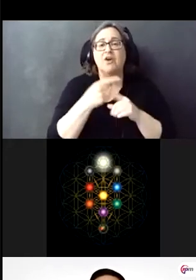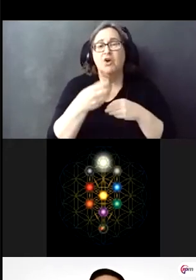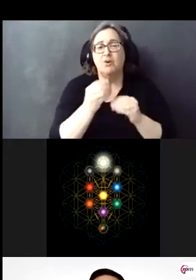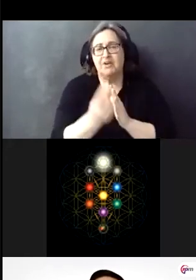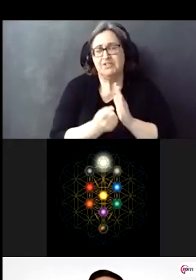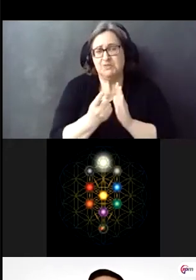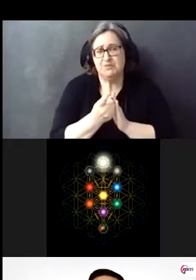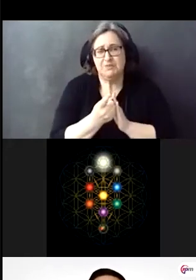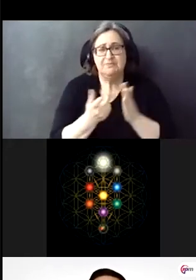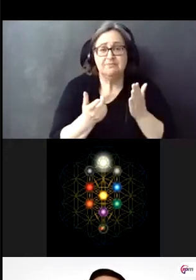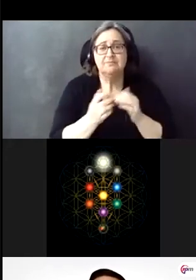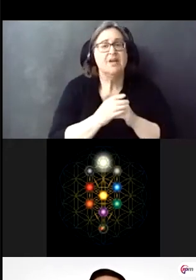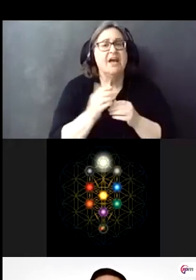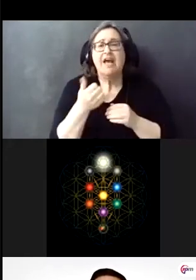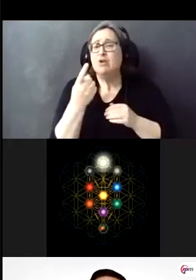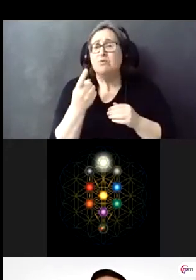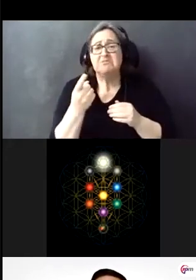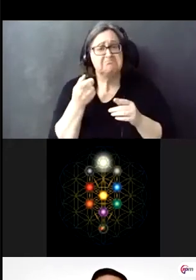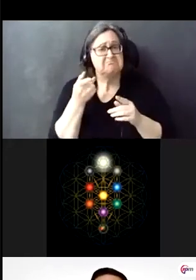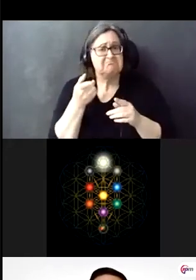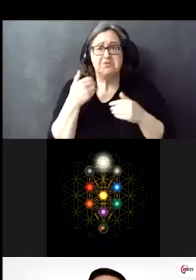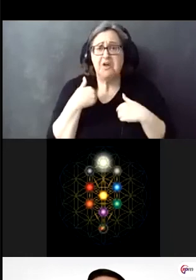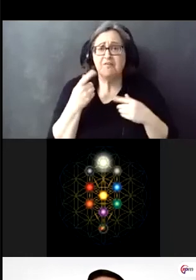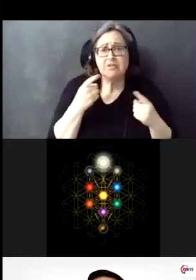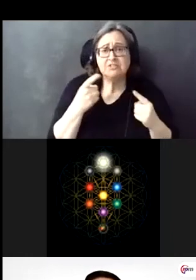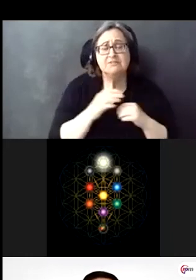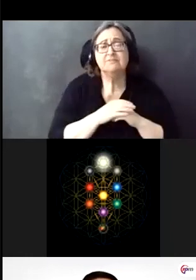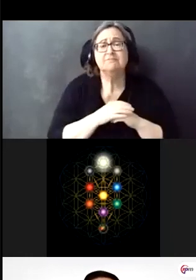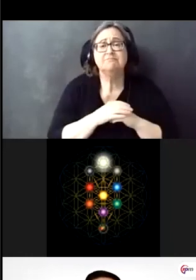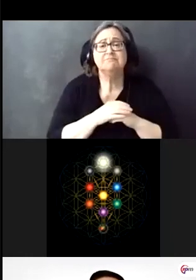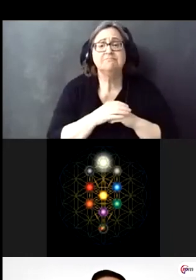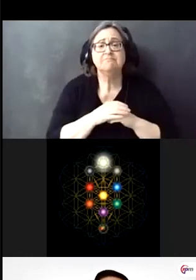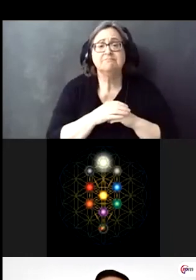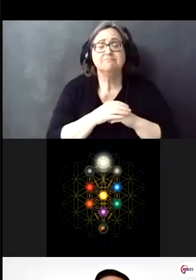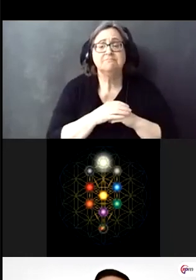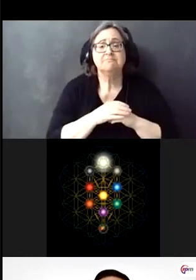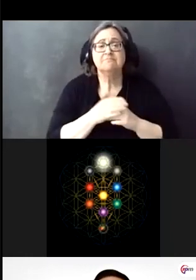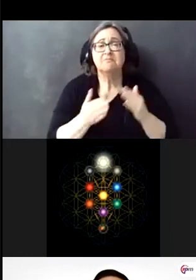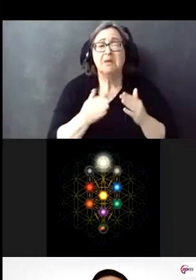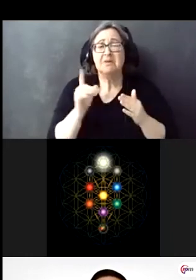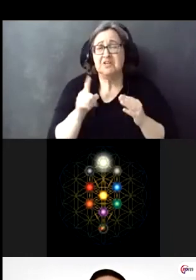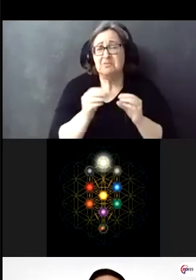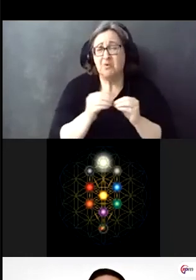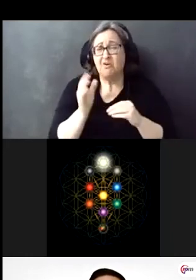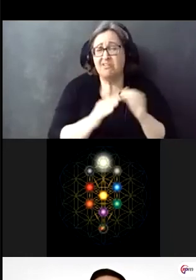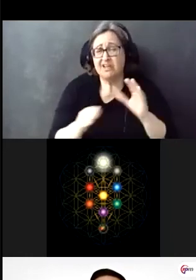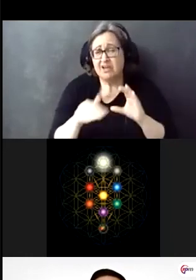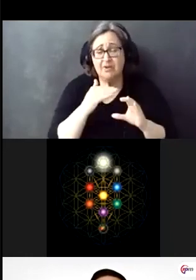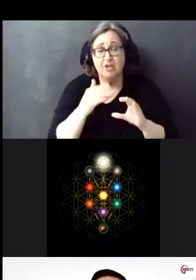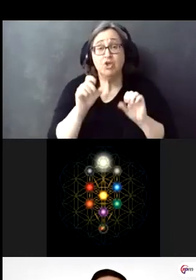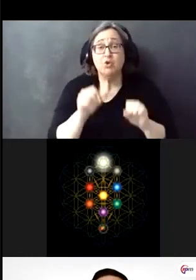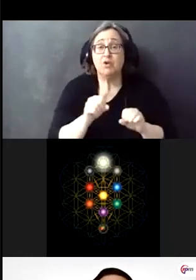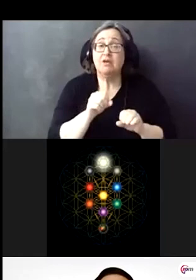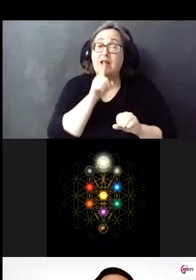forum for anyone who has questions that may need more than just an email response, where you can actually